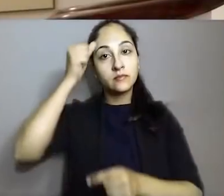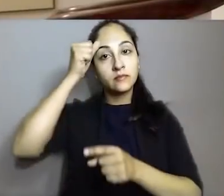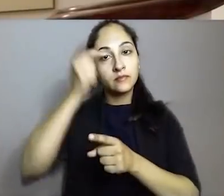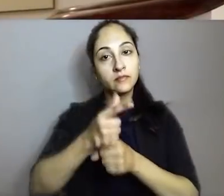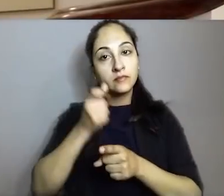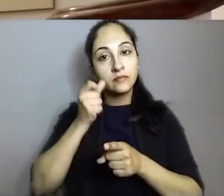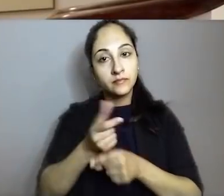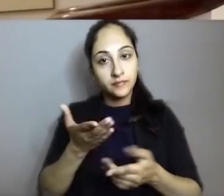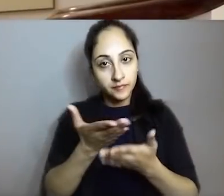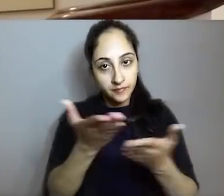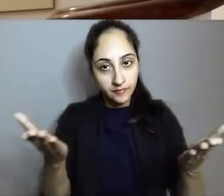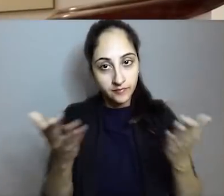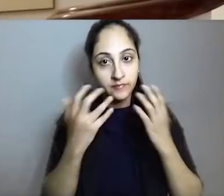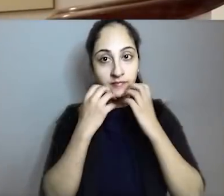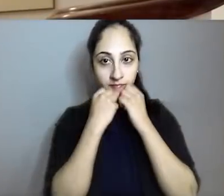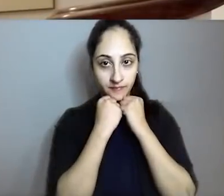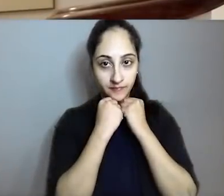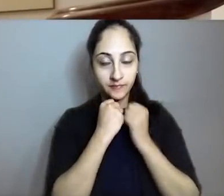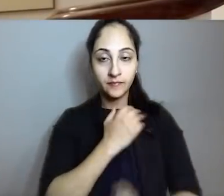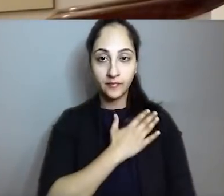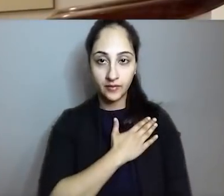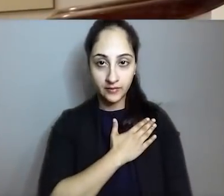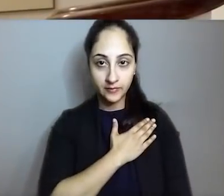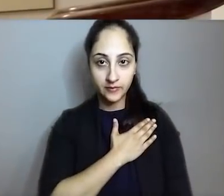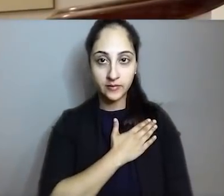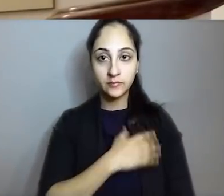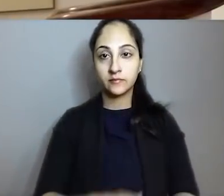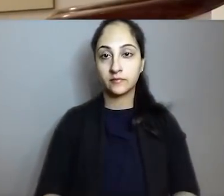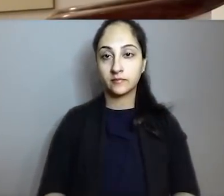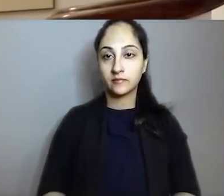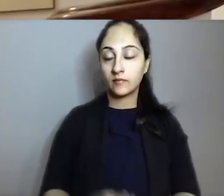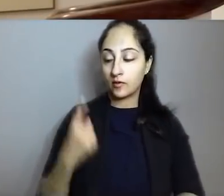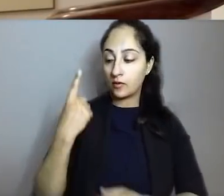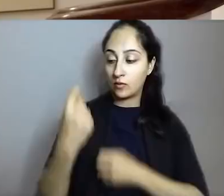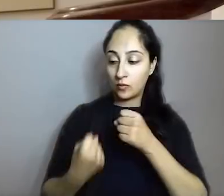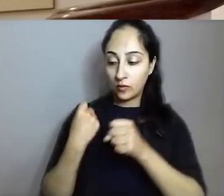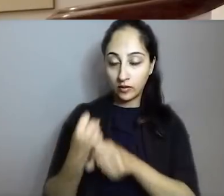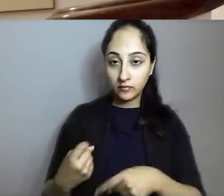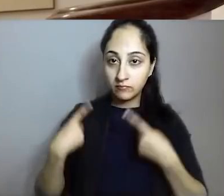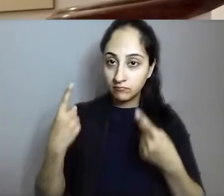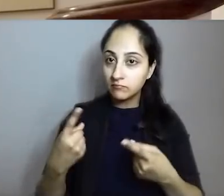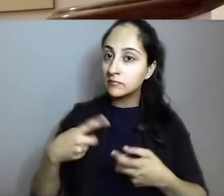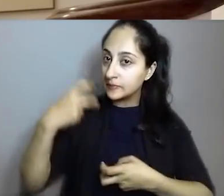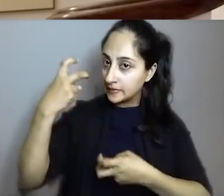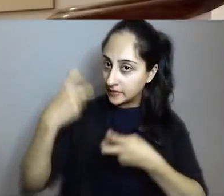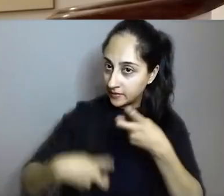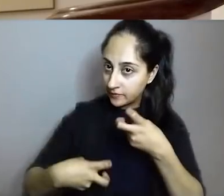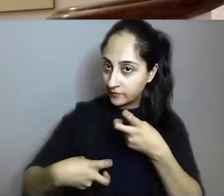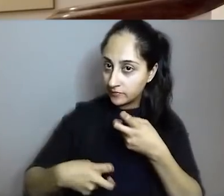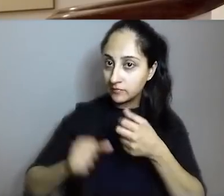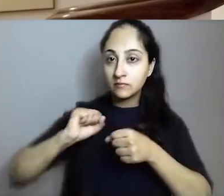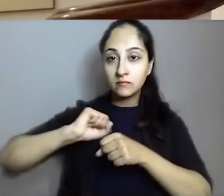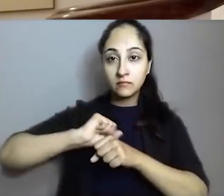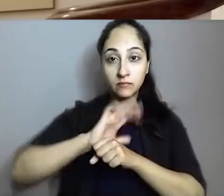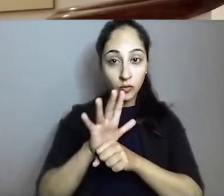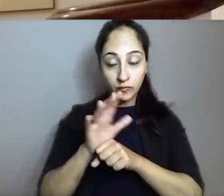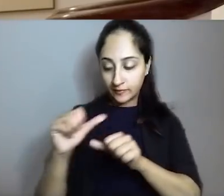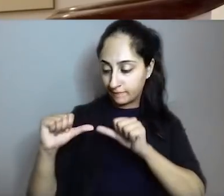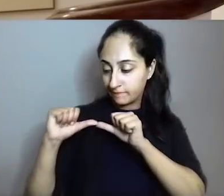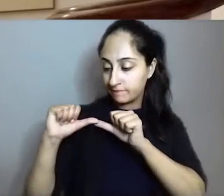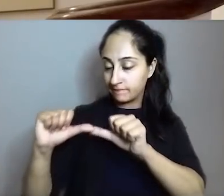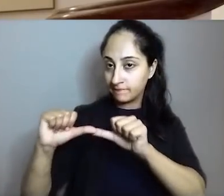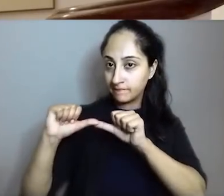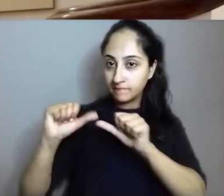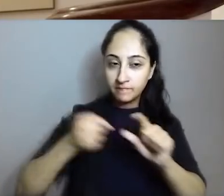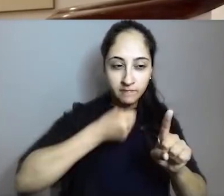My brothers and sisters, Yali Madad, the last 12 months have been challenging for many of us as we have